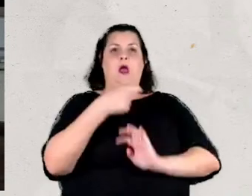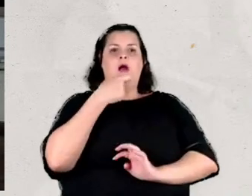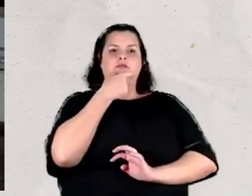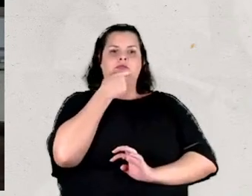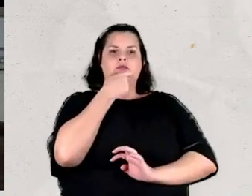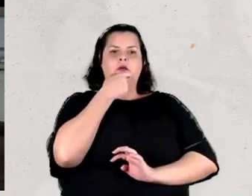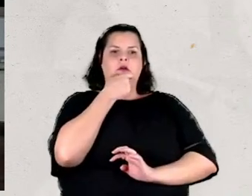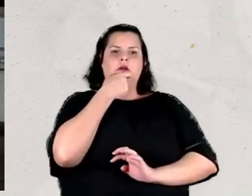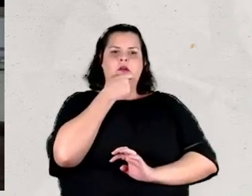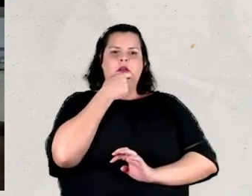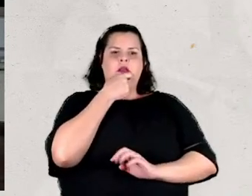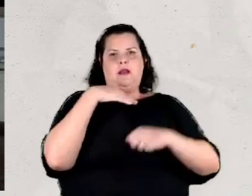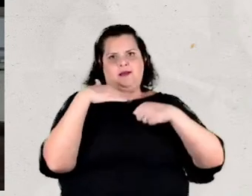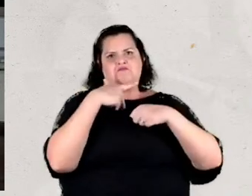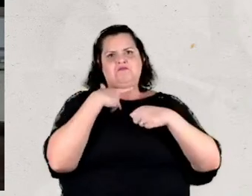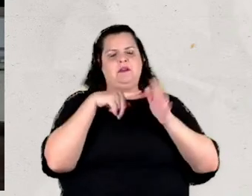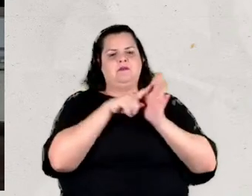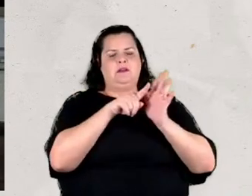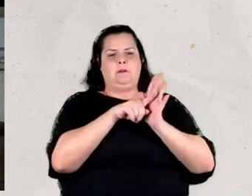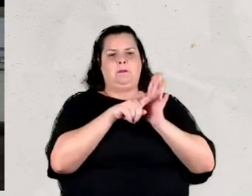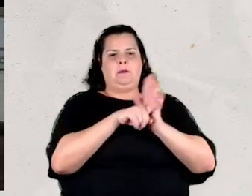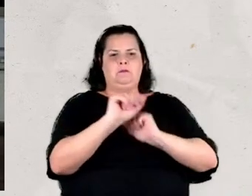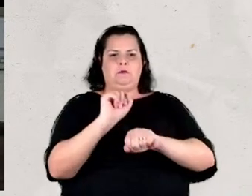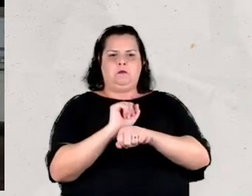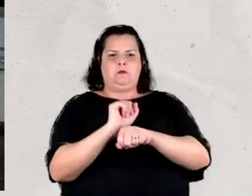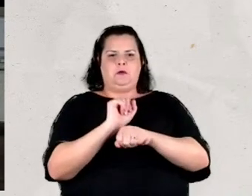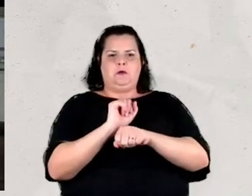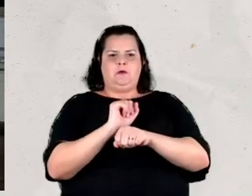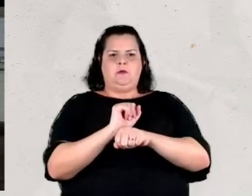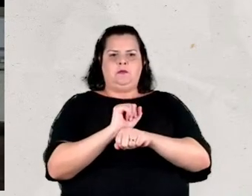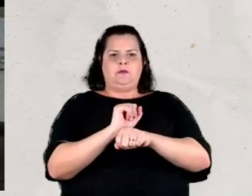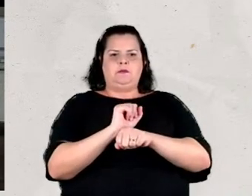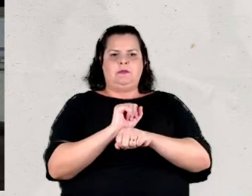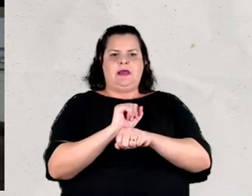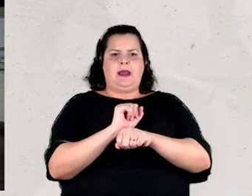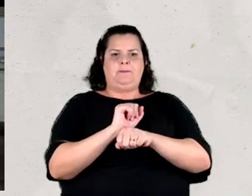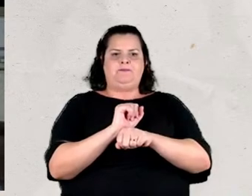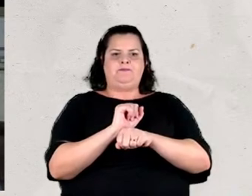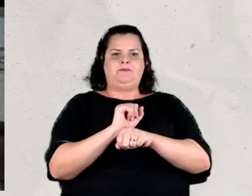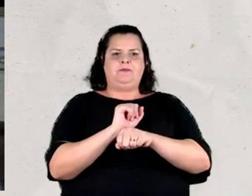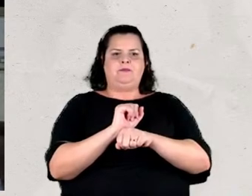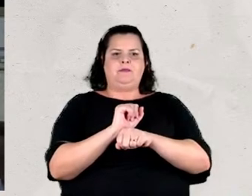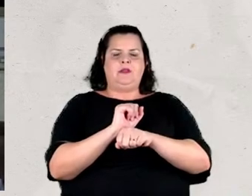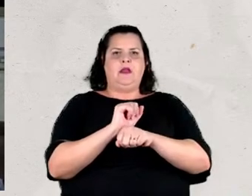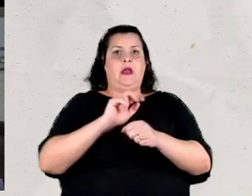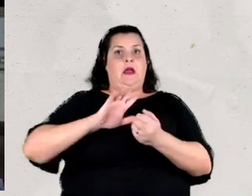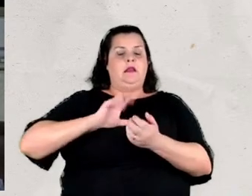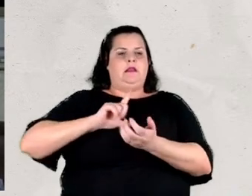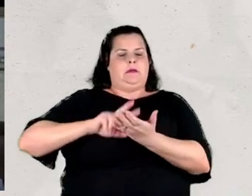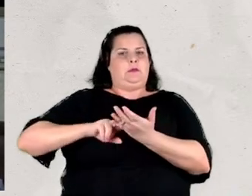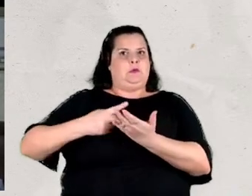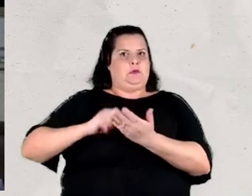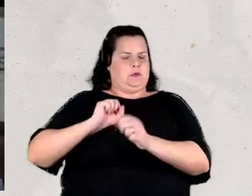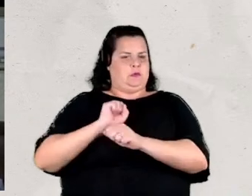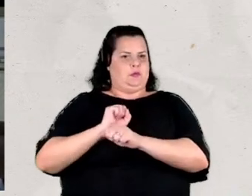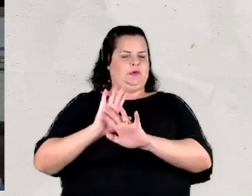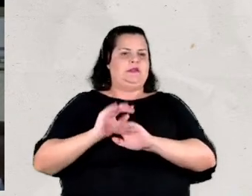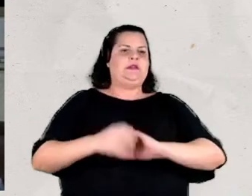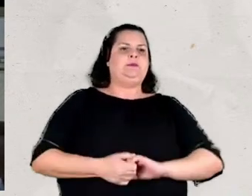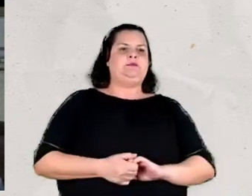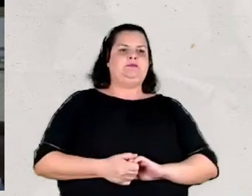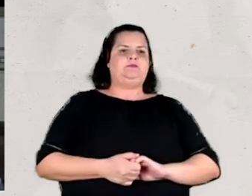Arabs, Palestinian Israelis, and the Palestinians, Palestinians. You think that there's a big misunderstanding between them, between the